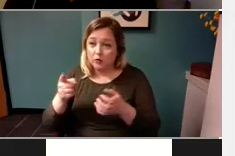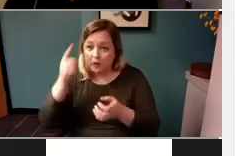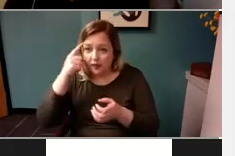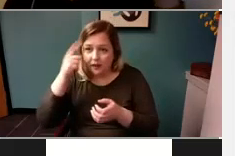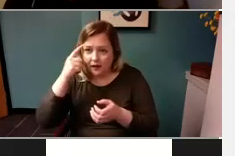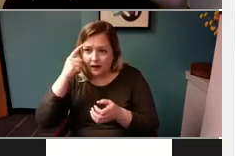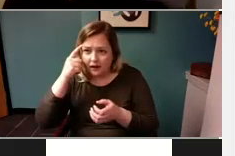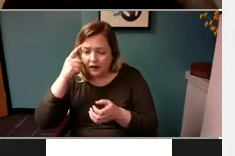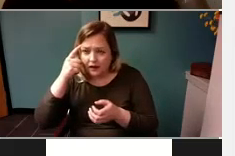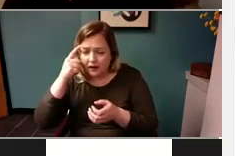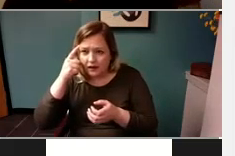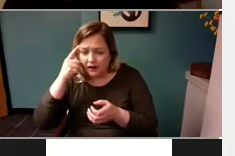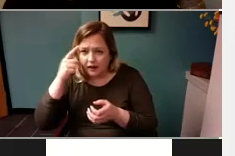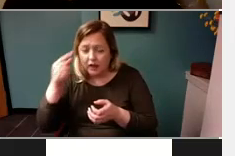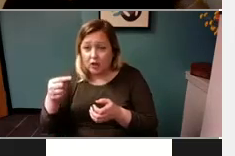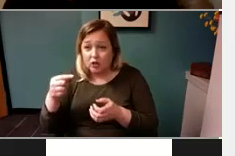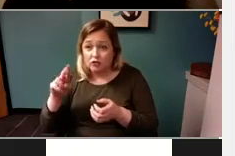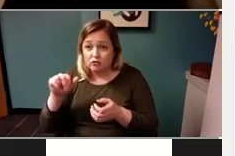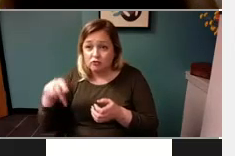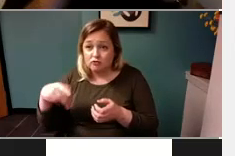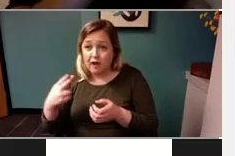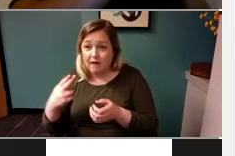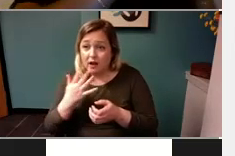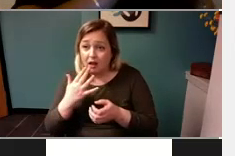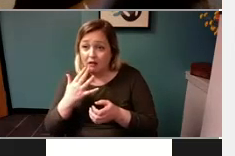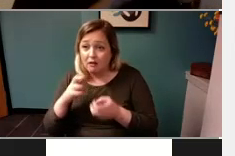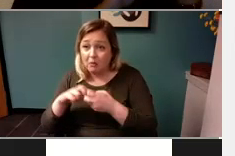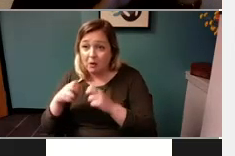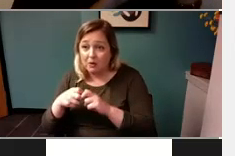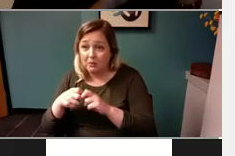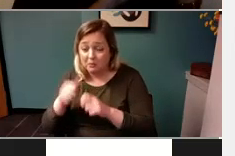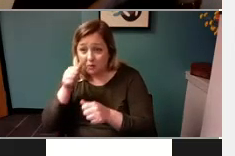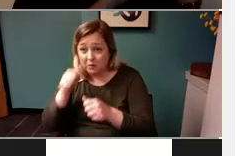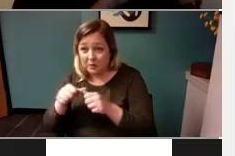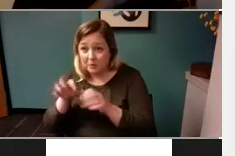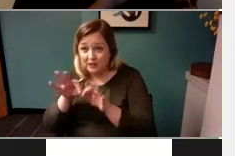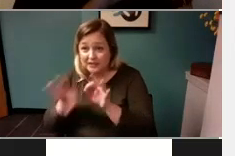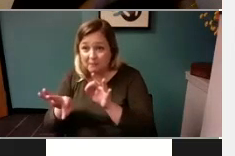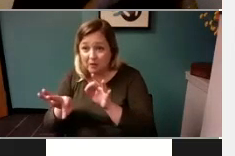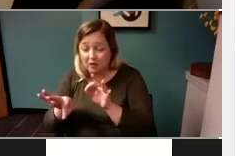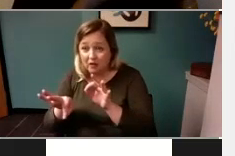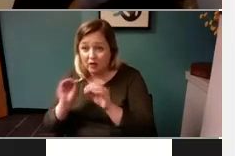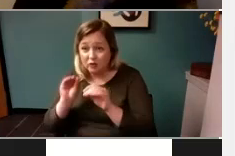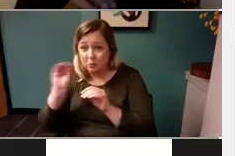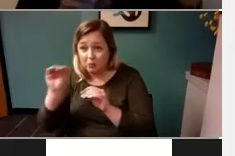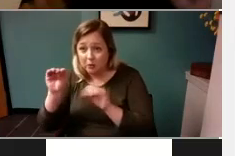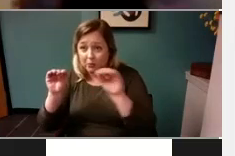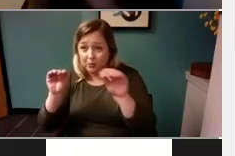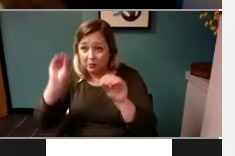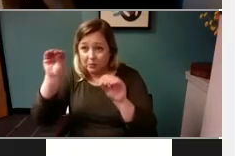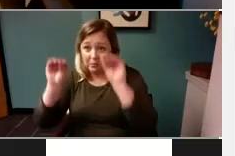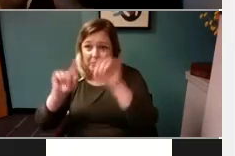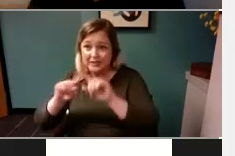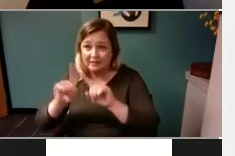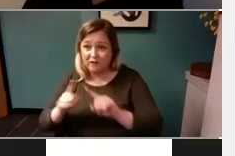coloring problem, that was just a simple problem to assign colors to different countries, is the